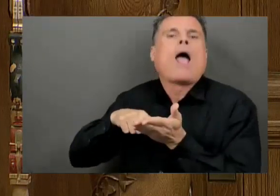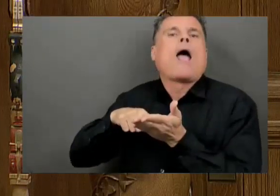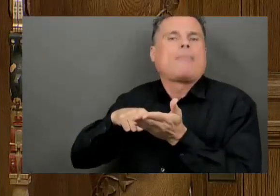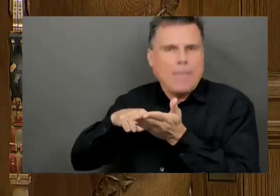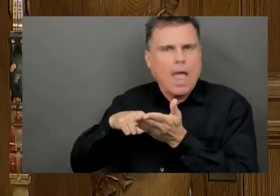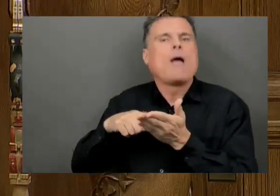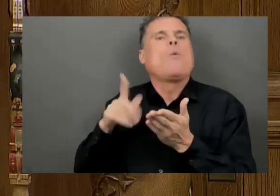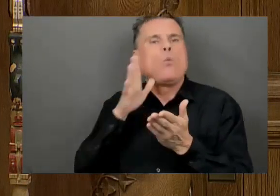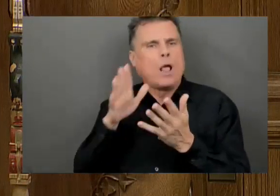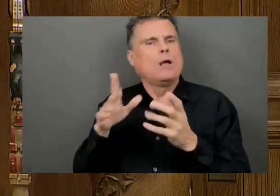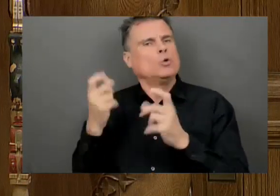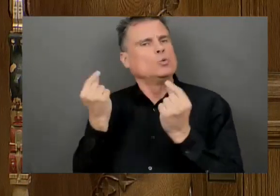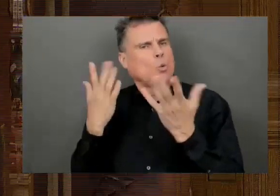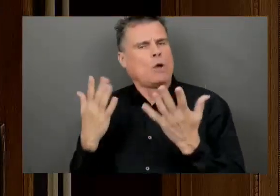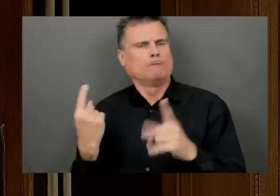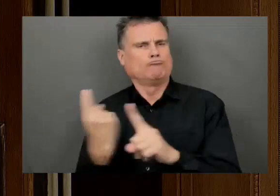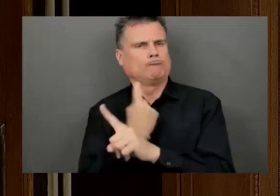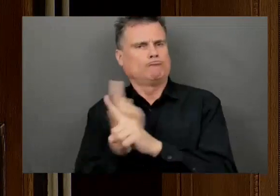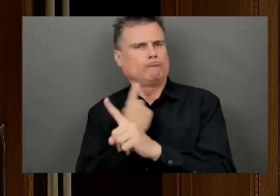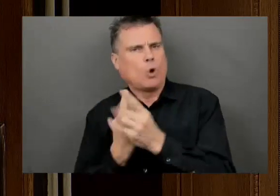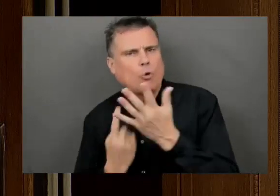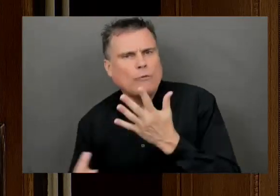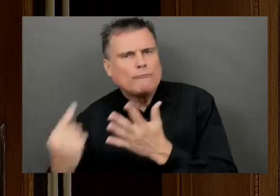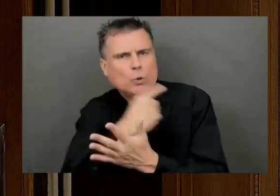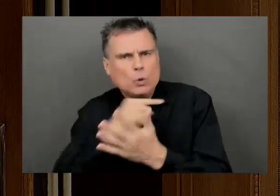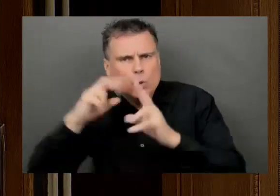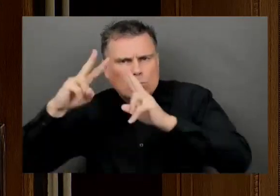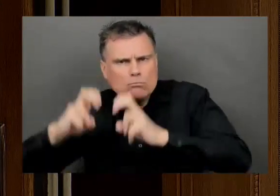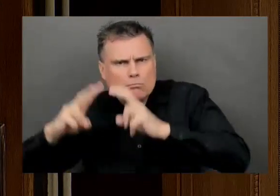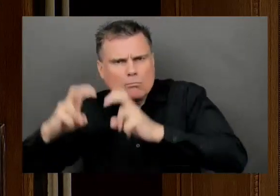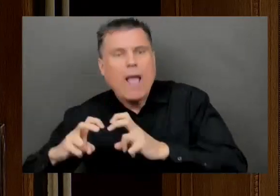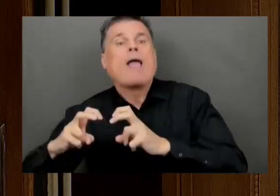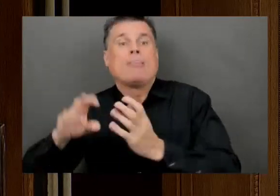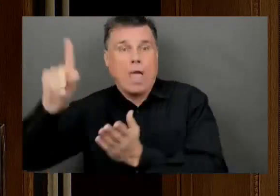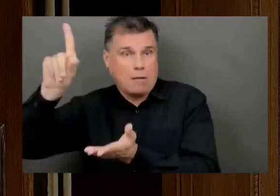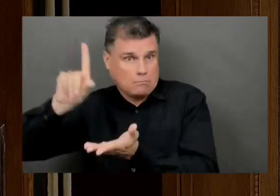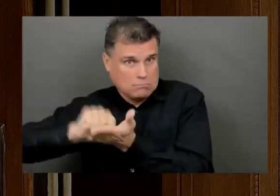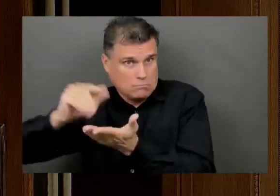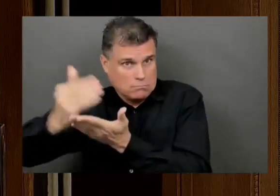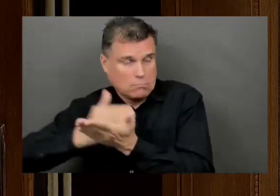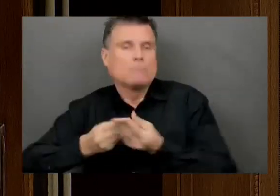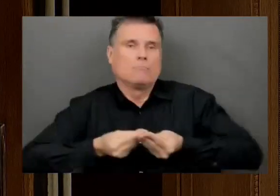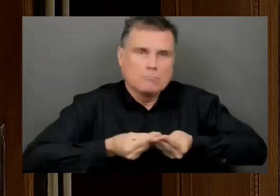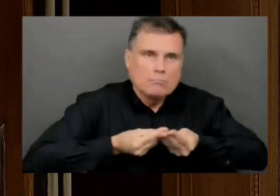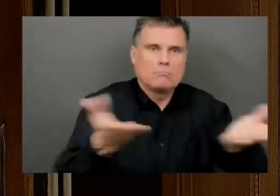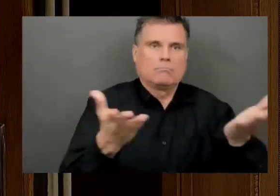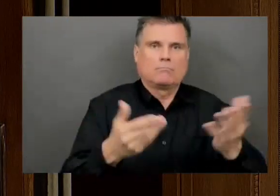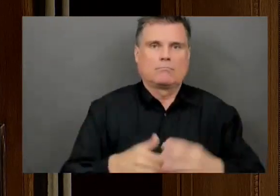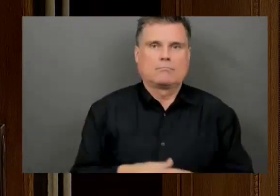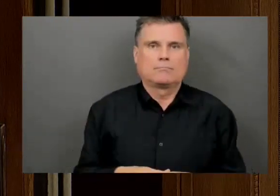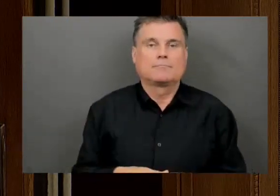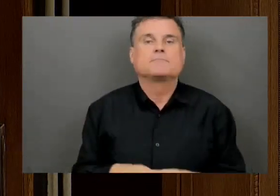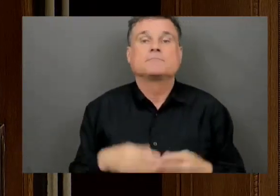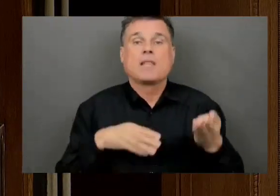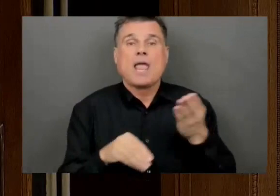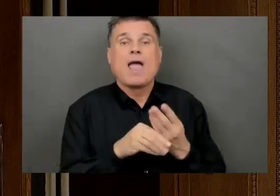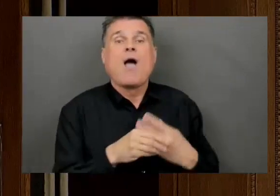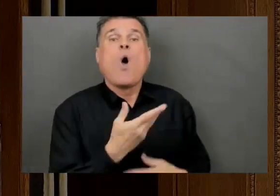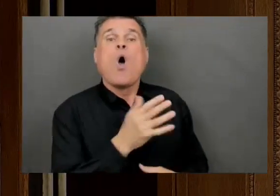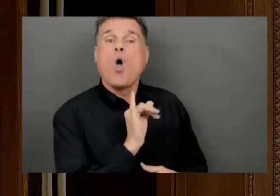Well, apparently that was the right thing to do as of yesterday, Mr. Speaker. My question is for the